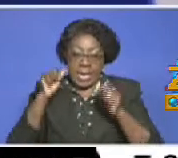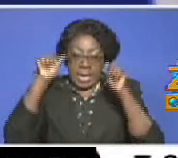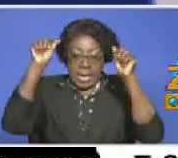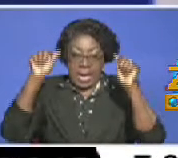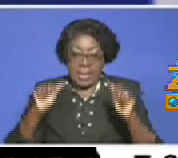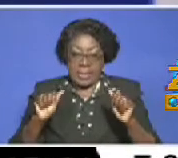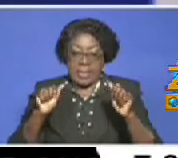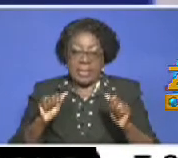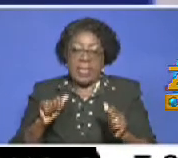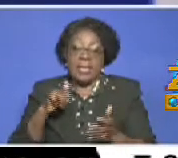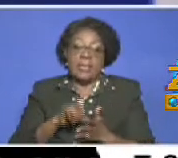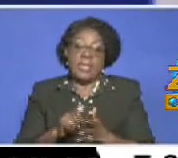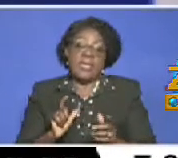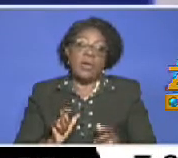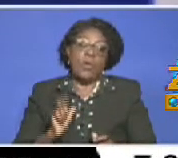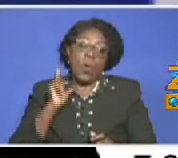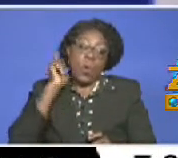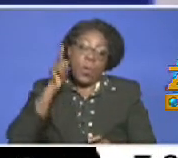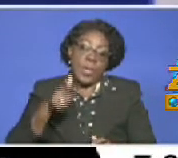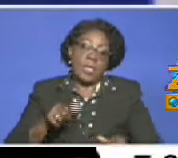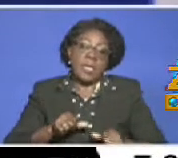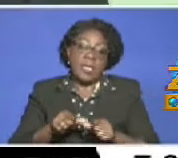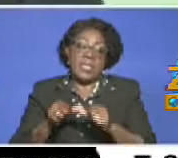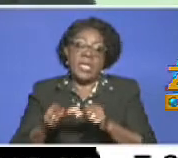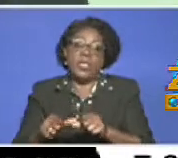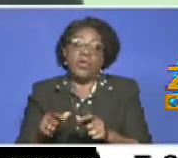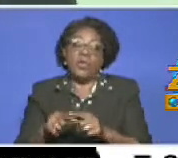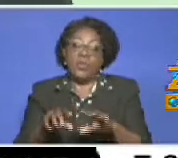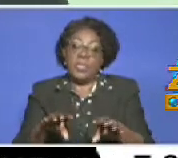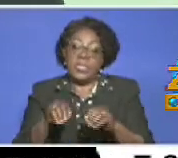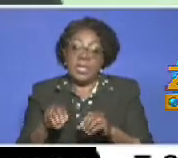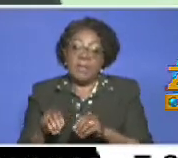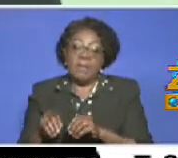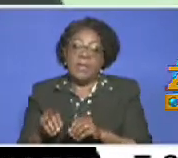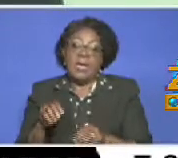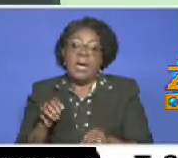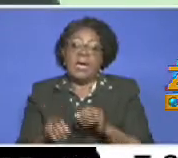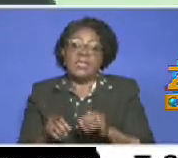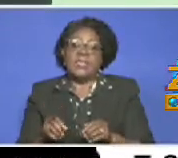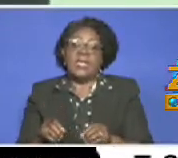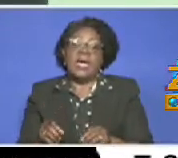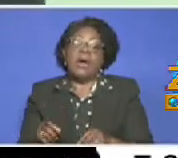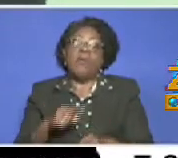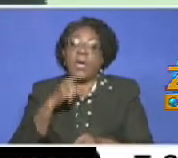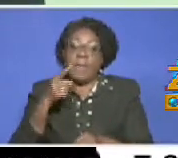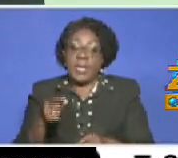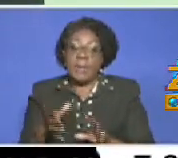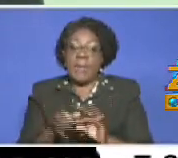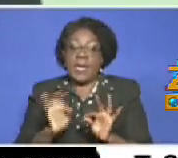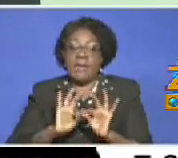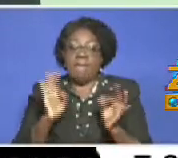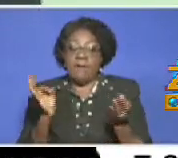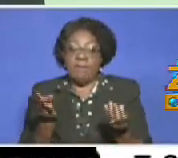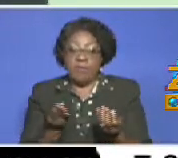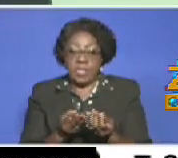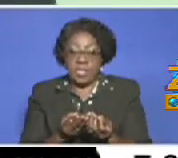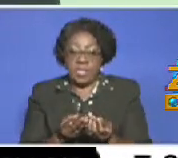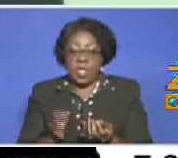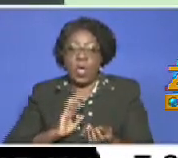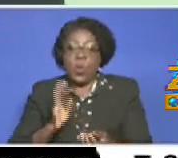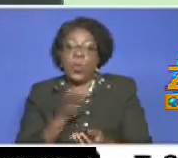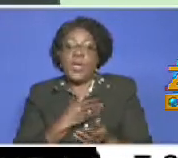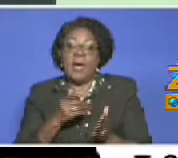they're recommended by their respective federations. We have a subvention list, and every year that subvention list